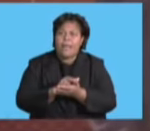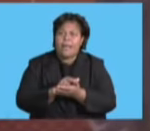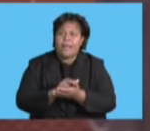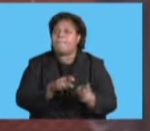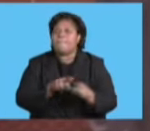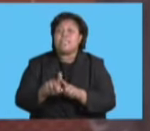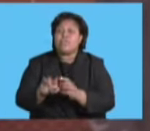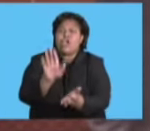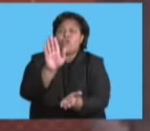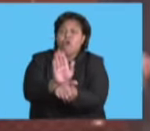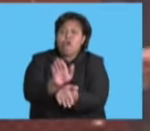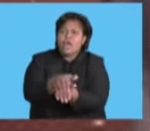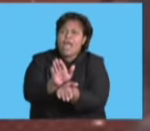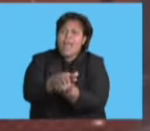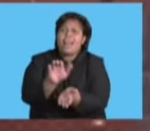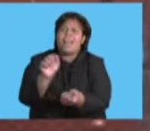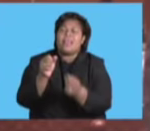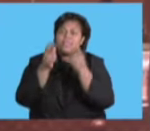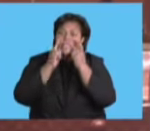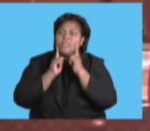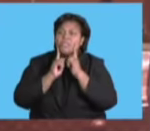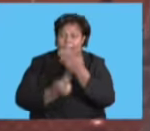entrench lawlessness, thuggery, and assault on democracy.